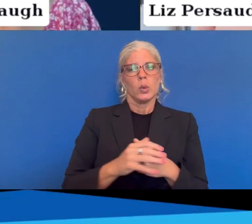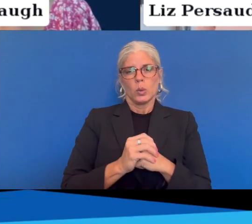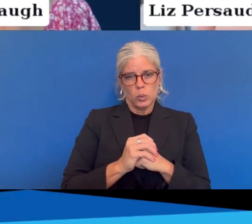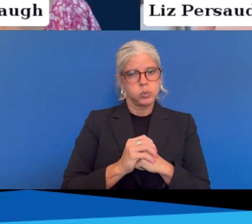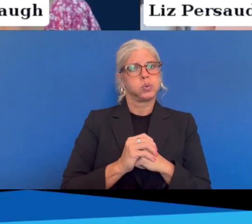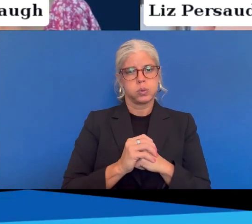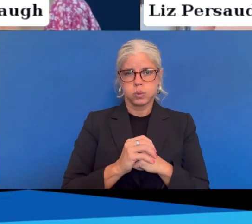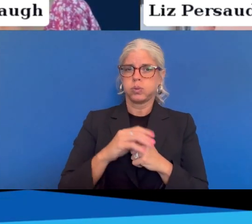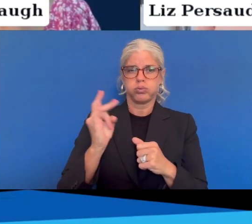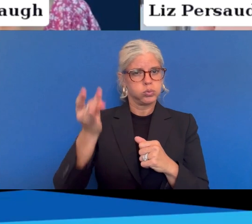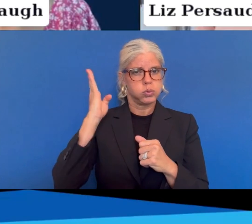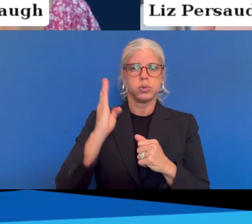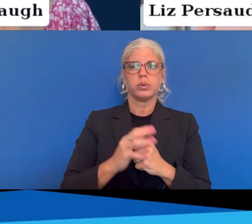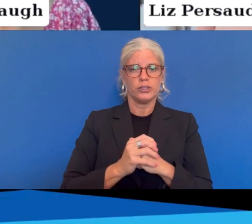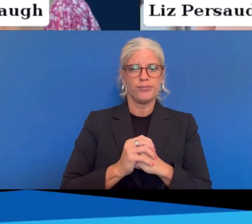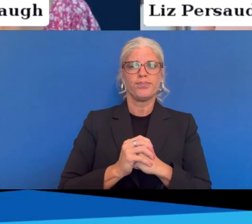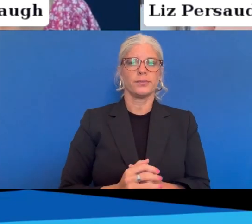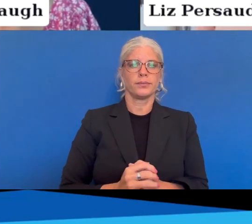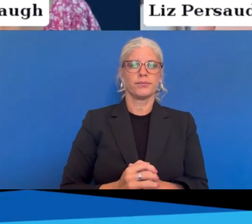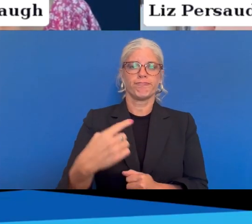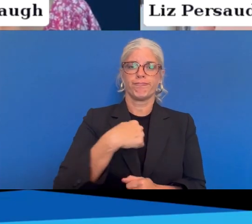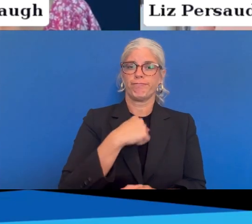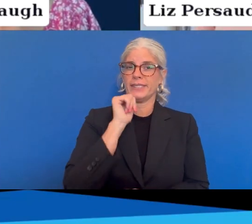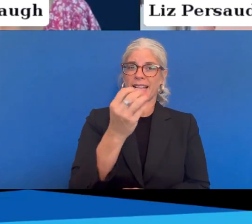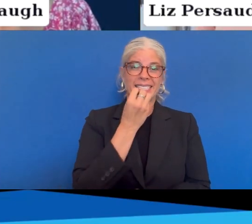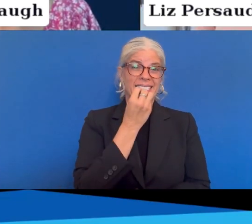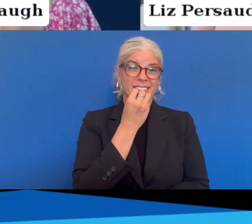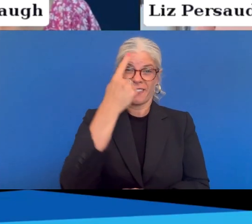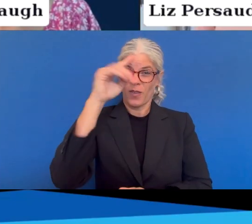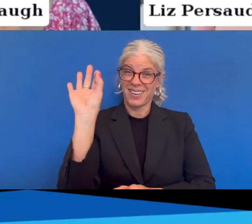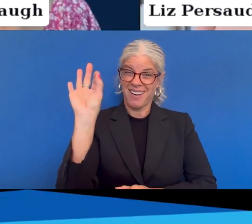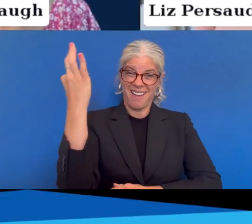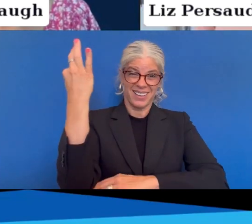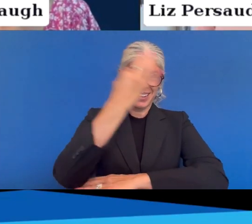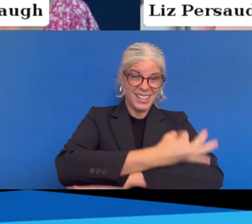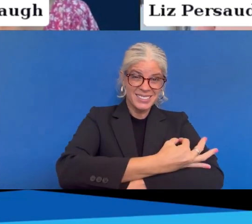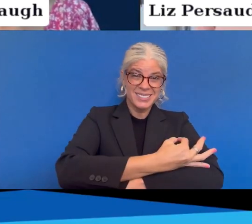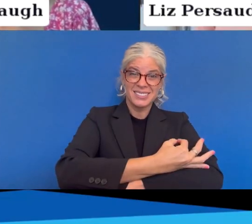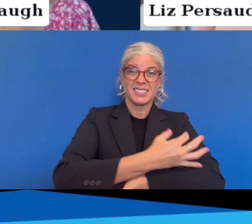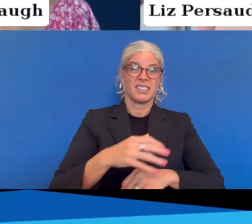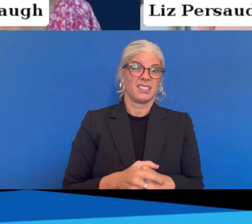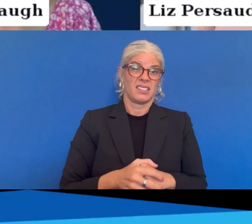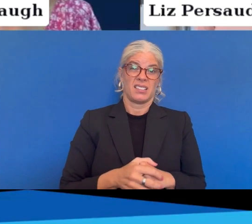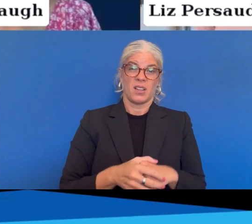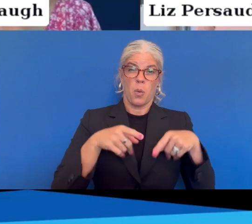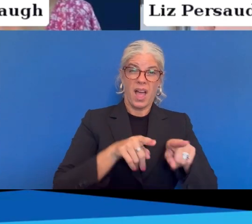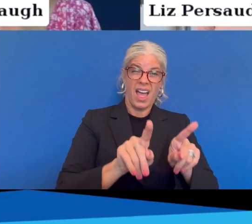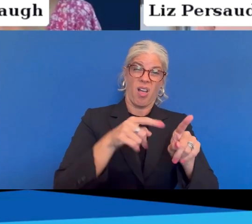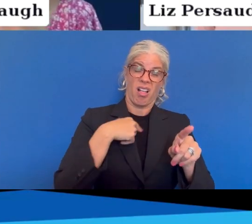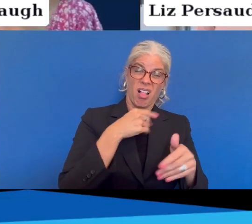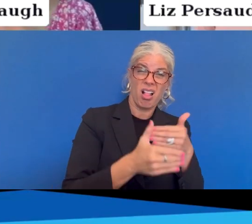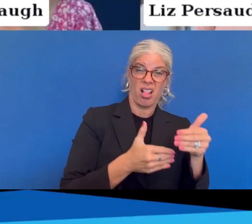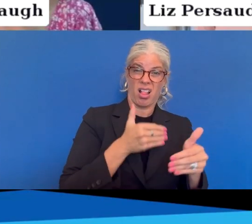painful experiences I've ever had in my life. I didn't eat for 9 days while doing